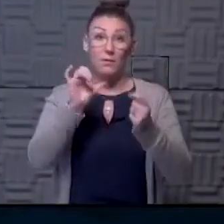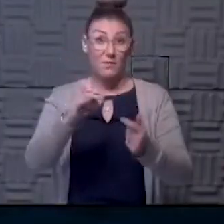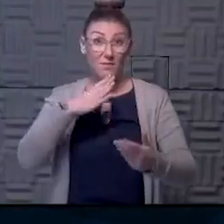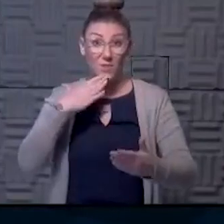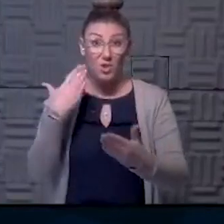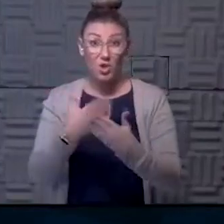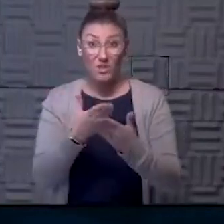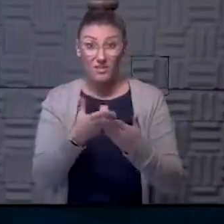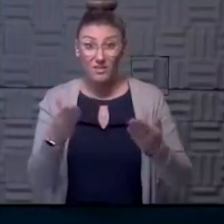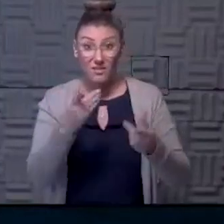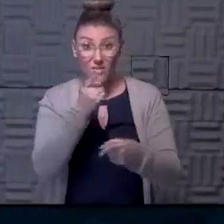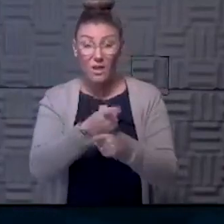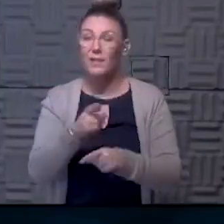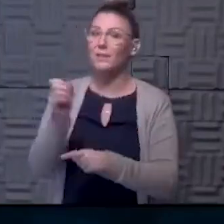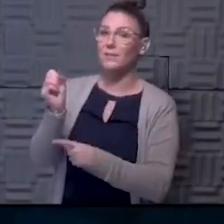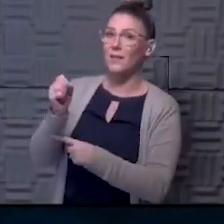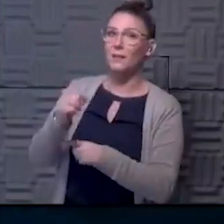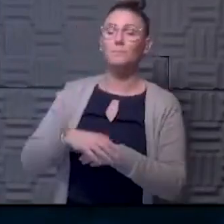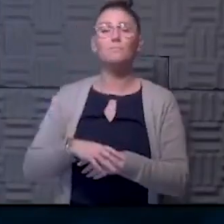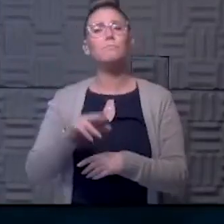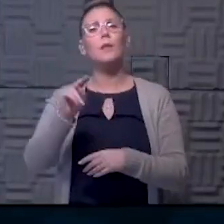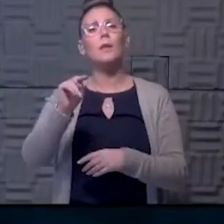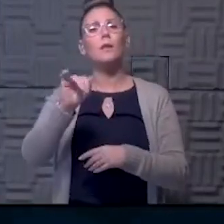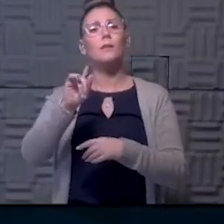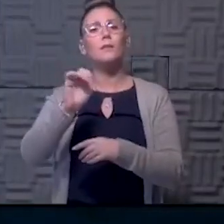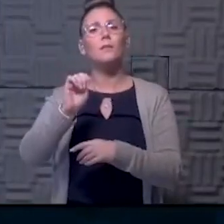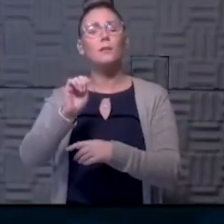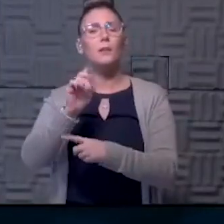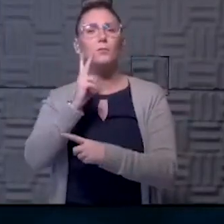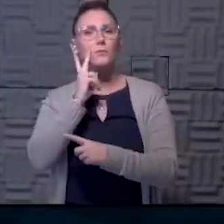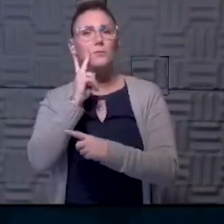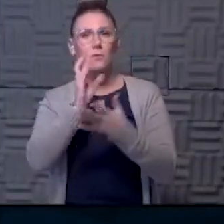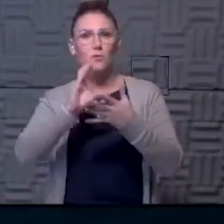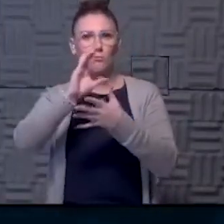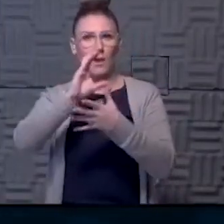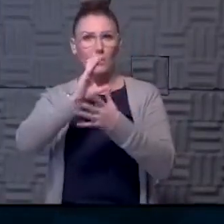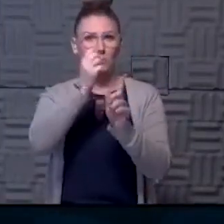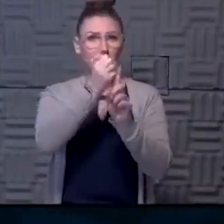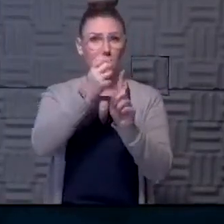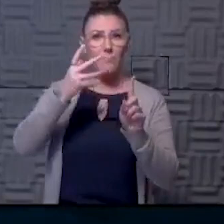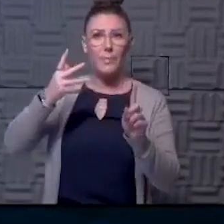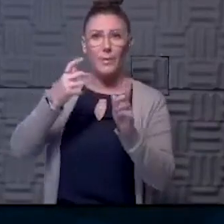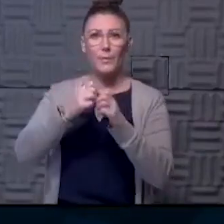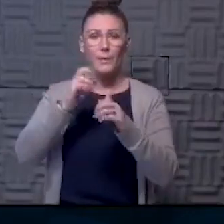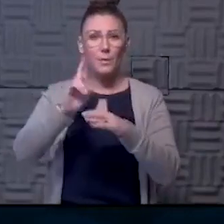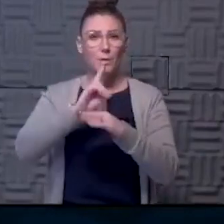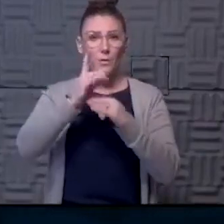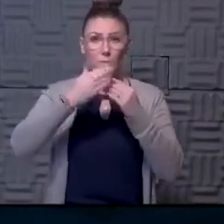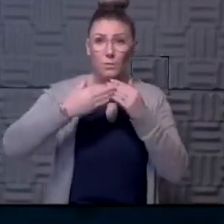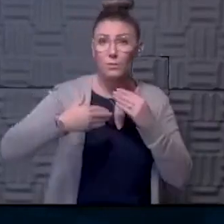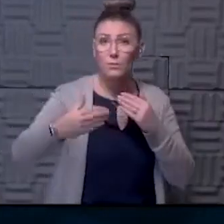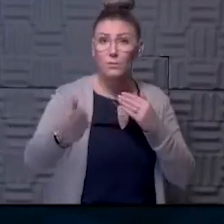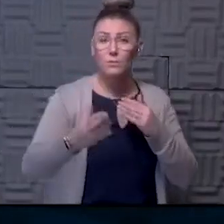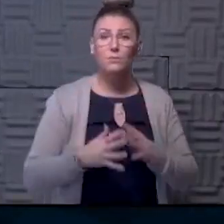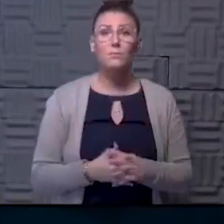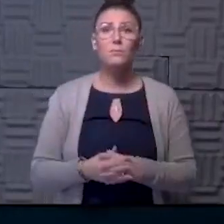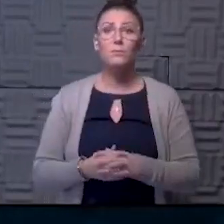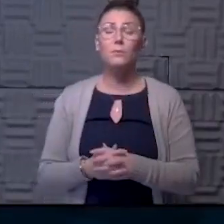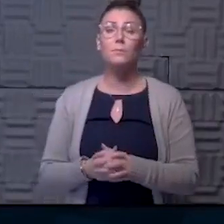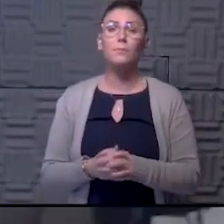huh? So, Nate, do you see the criteria for this drug expanding in terms of its use going forward in the